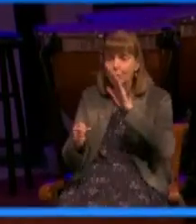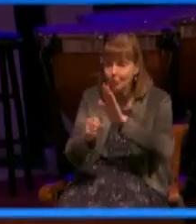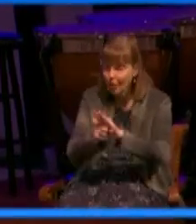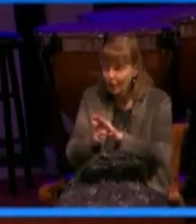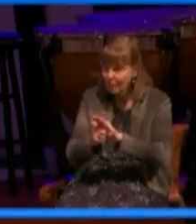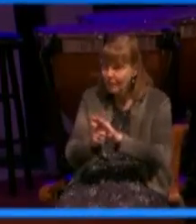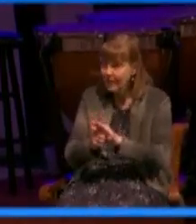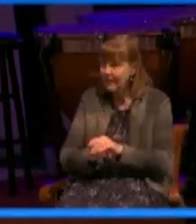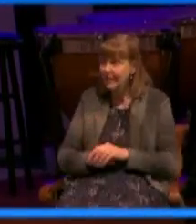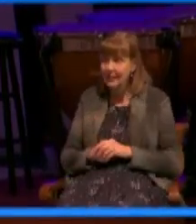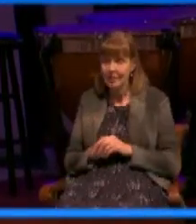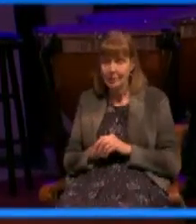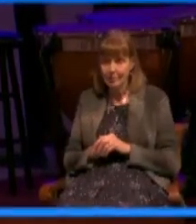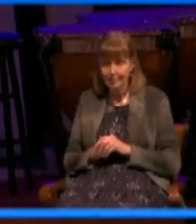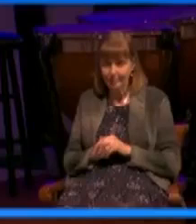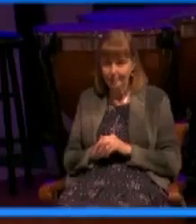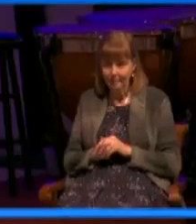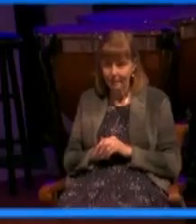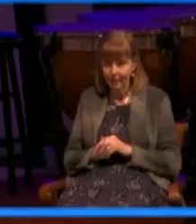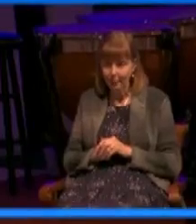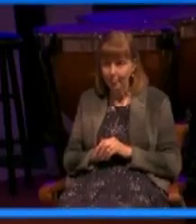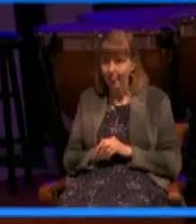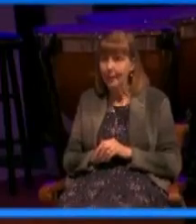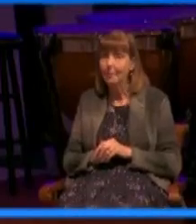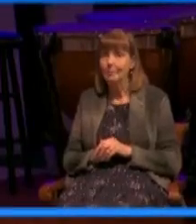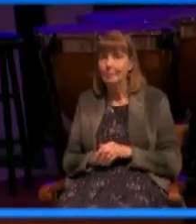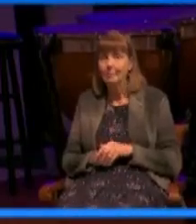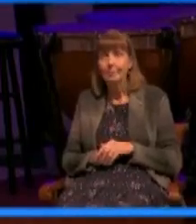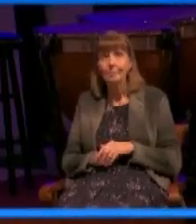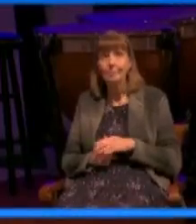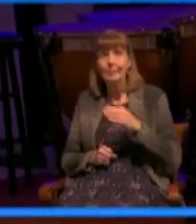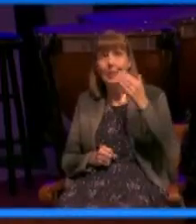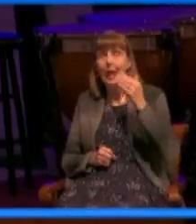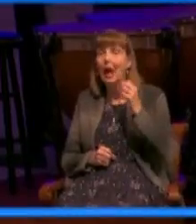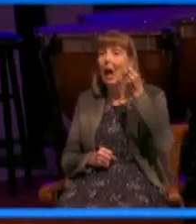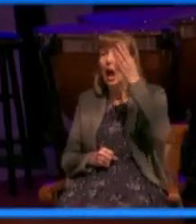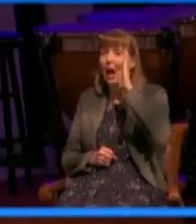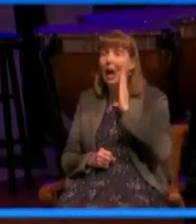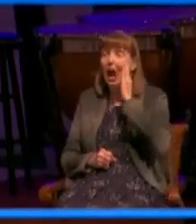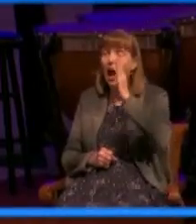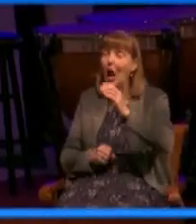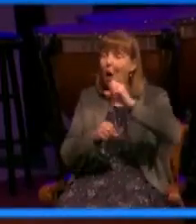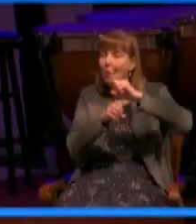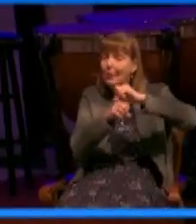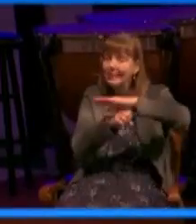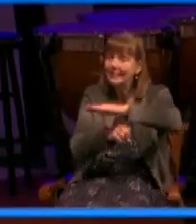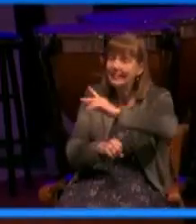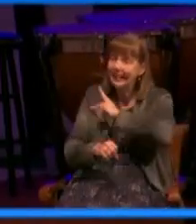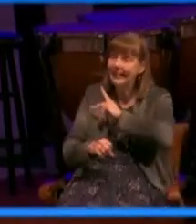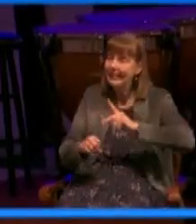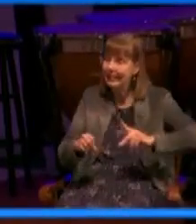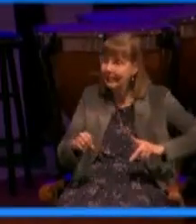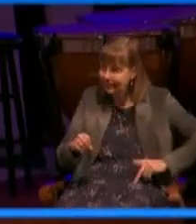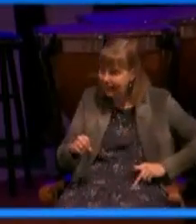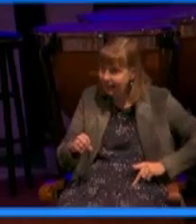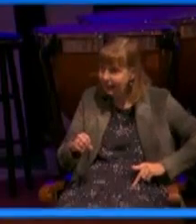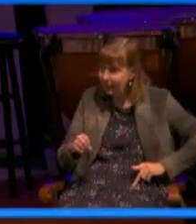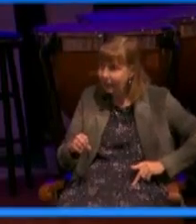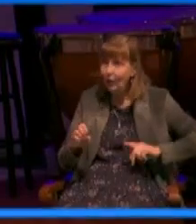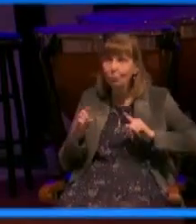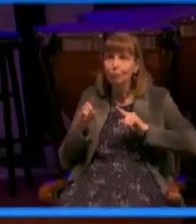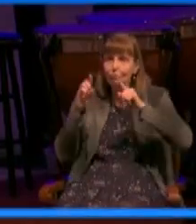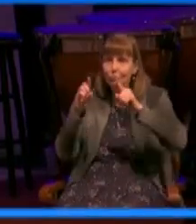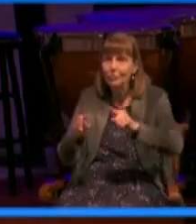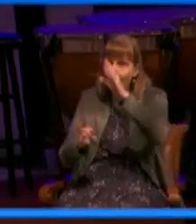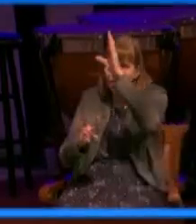cross, and he will die for you so that your hearts, not your male organs, but your hearts will be